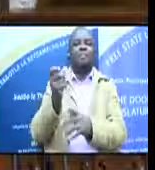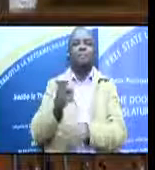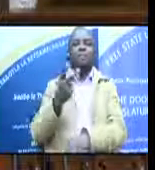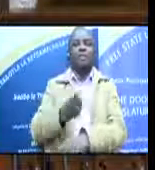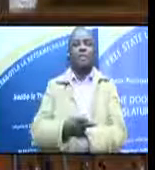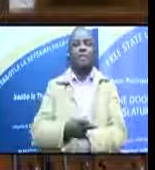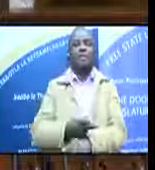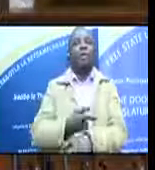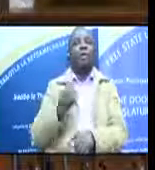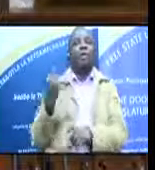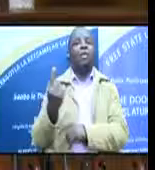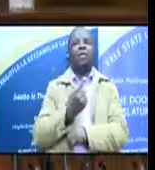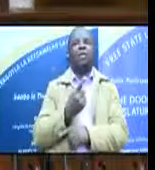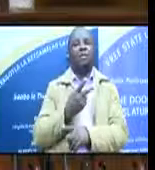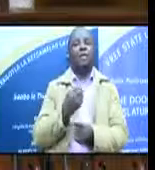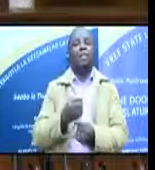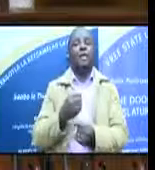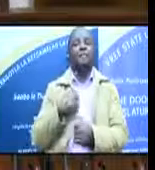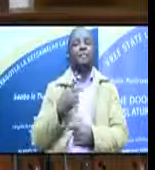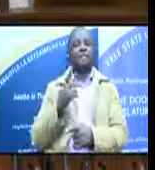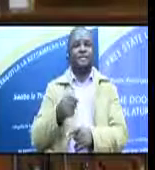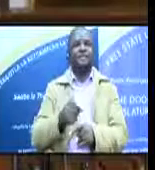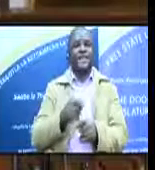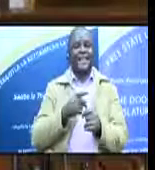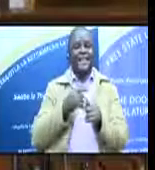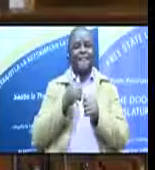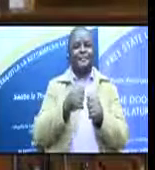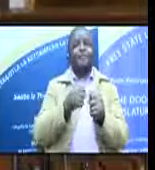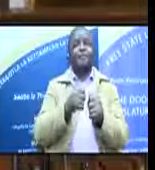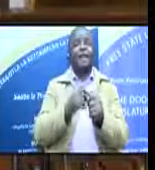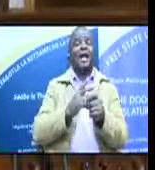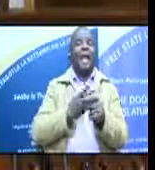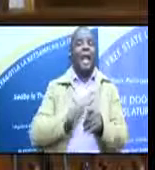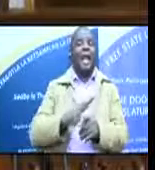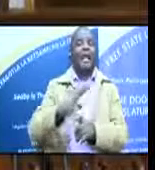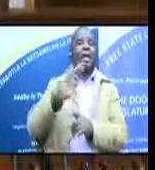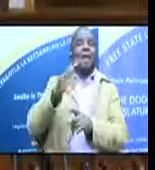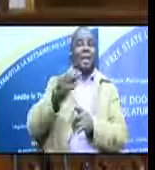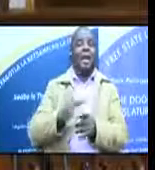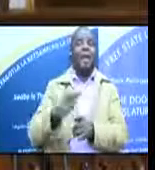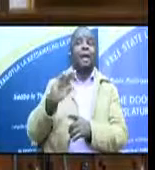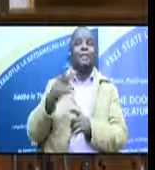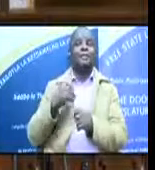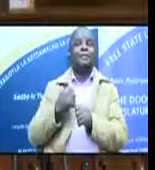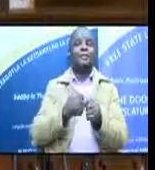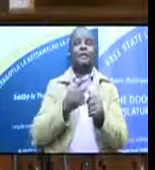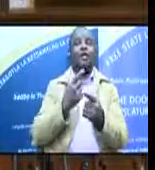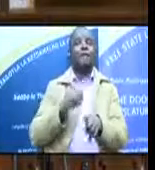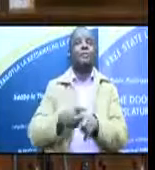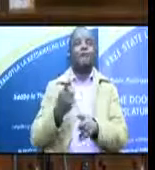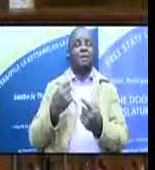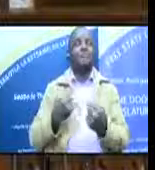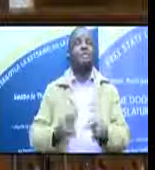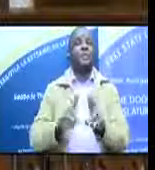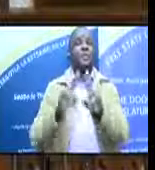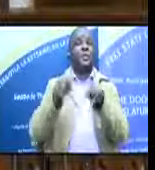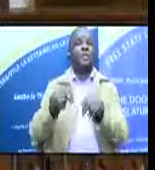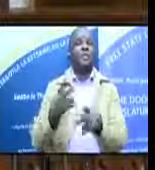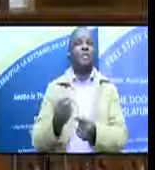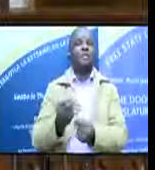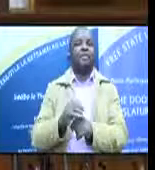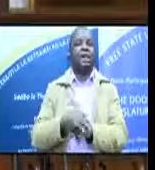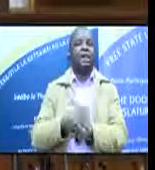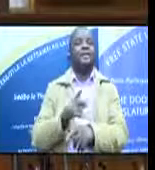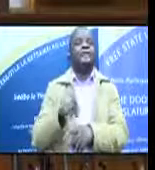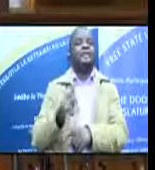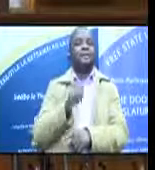often find ourselves compelled to continue climbing one hill after the other, if not simultaneously. It